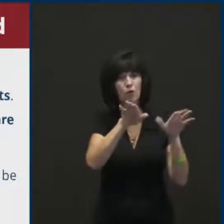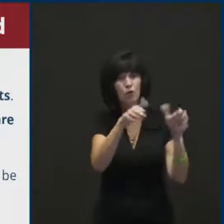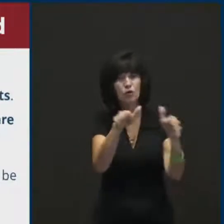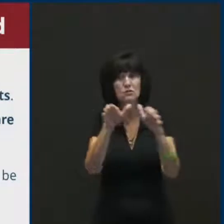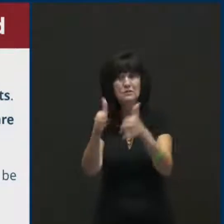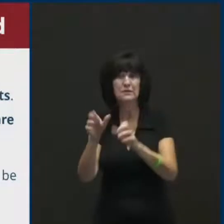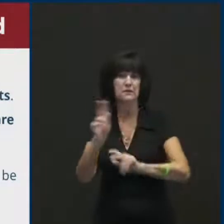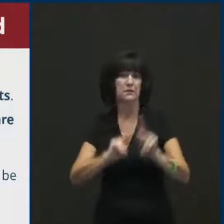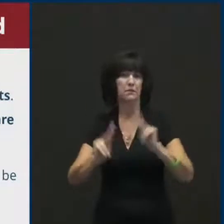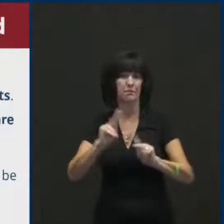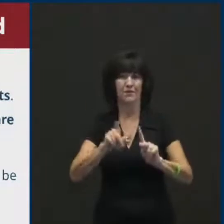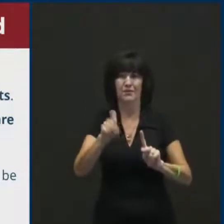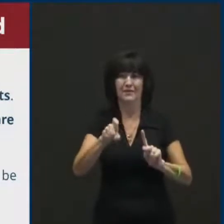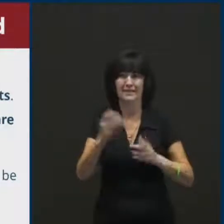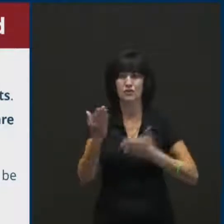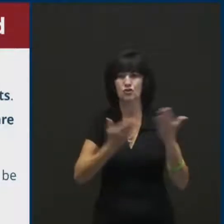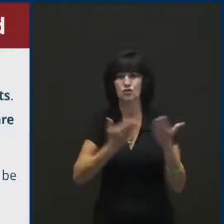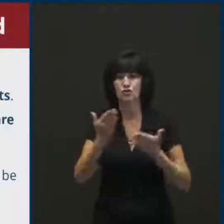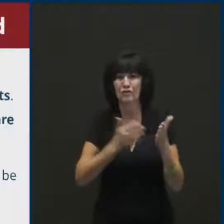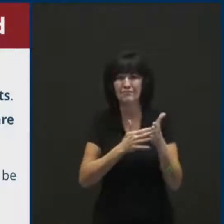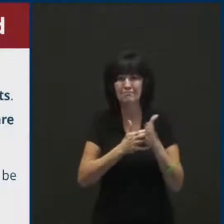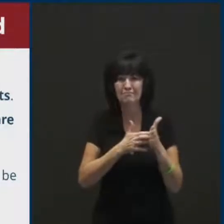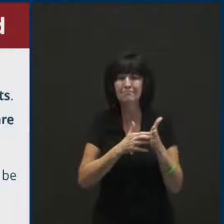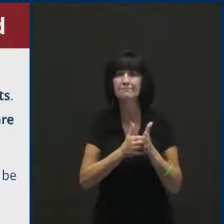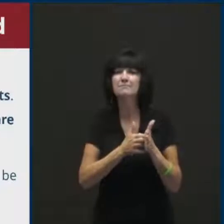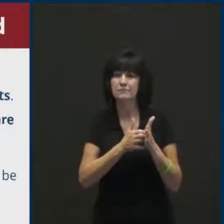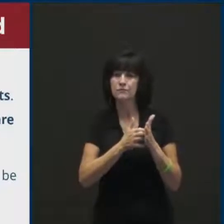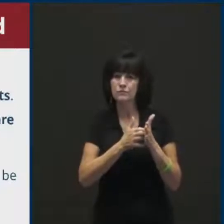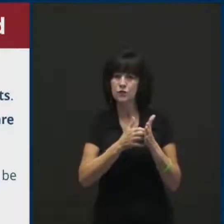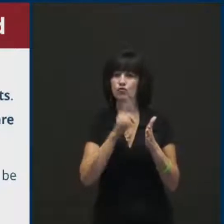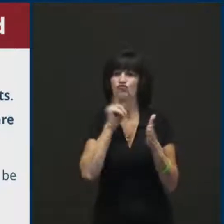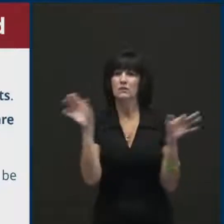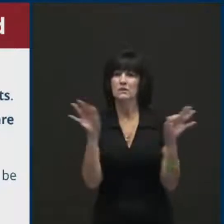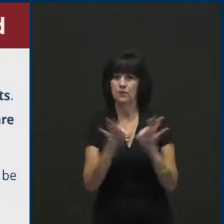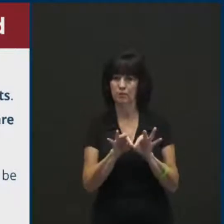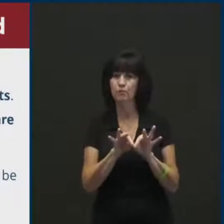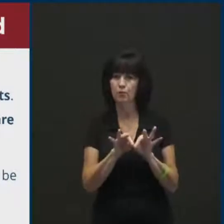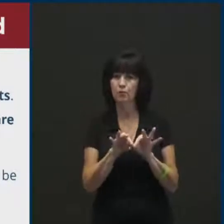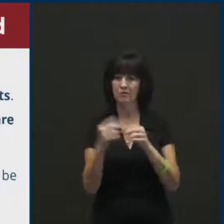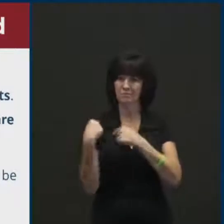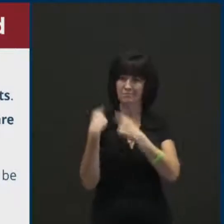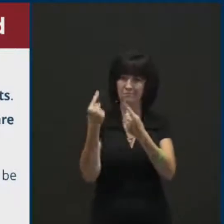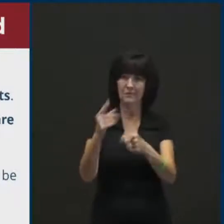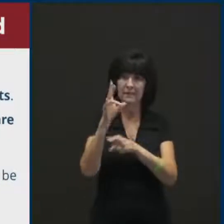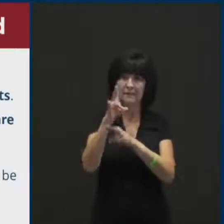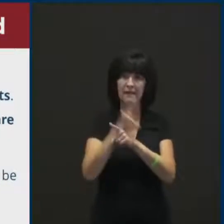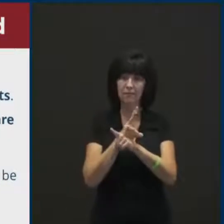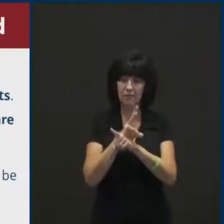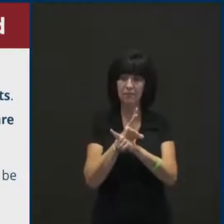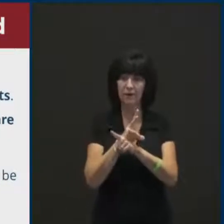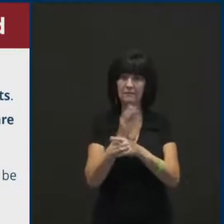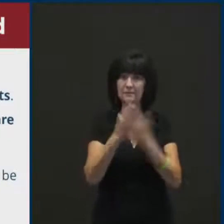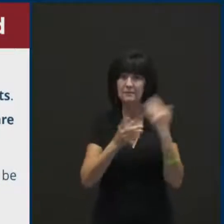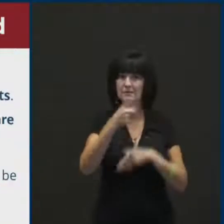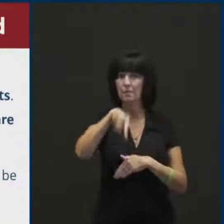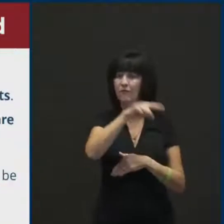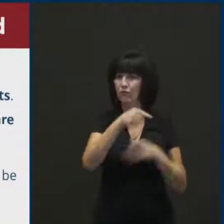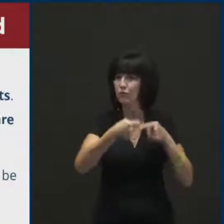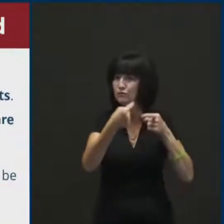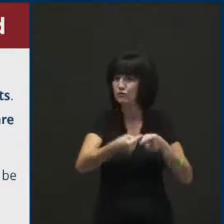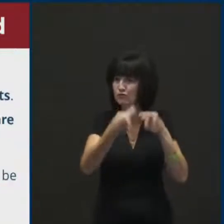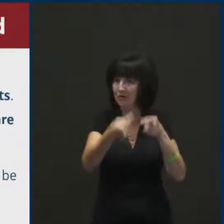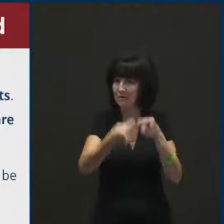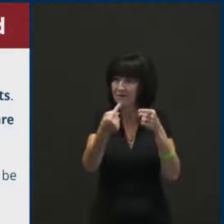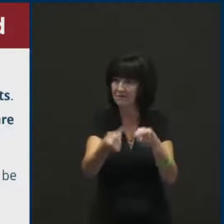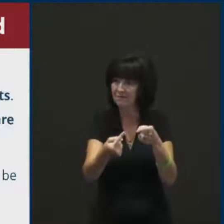healthcare services to the people of our state, and really important partners over the last 7 months. And so they, for